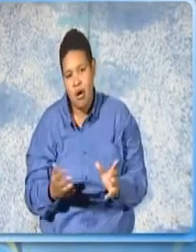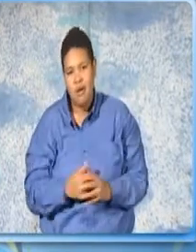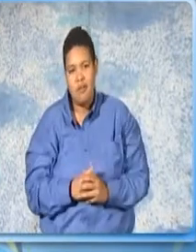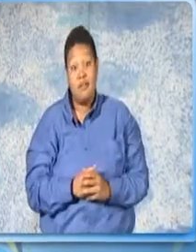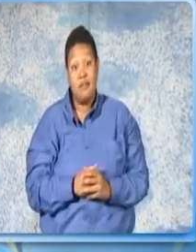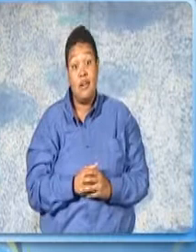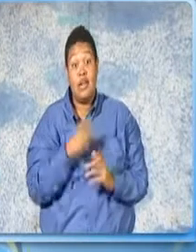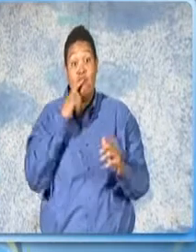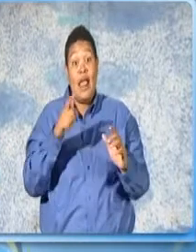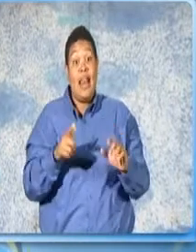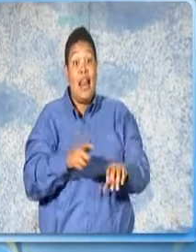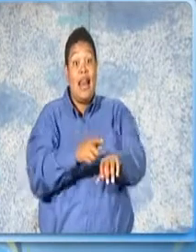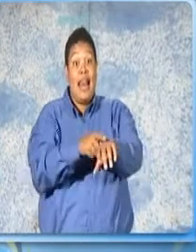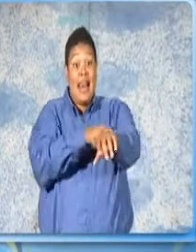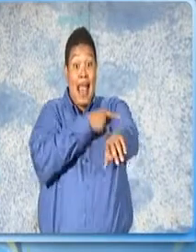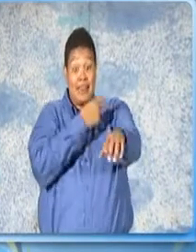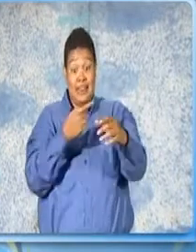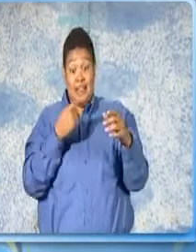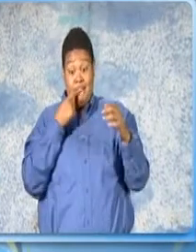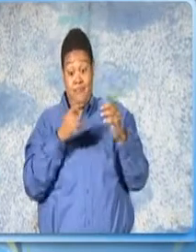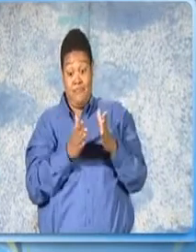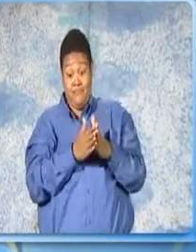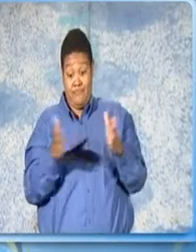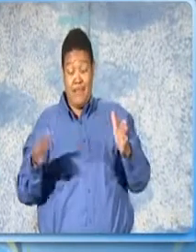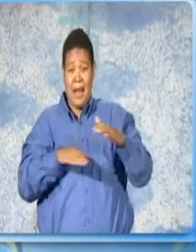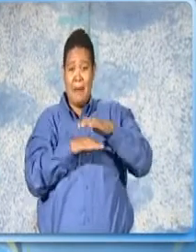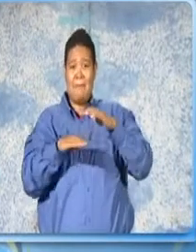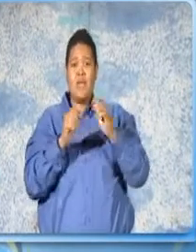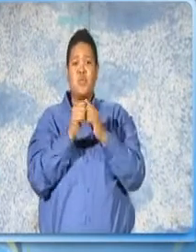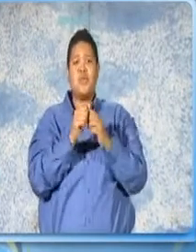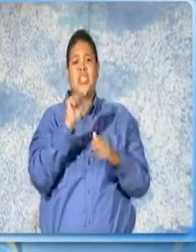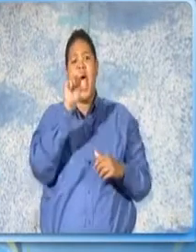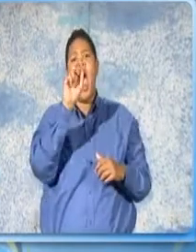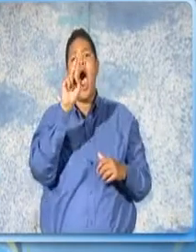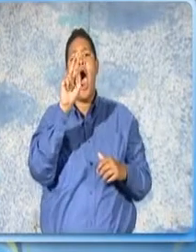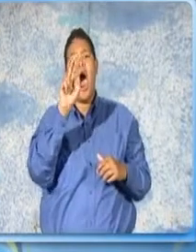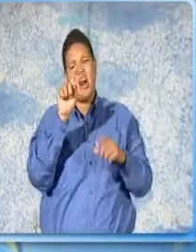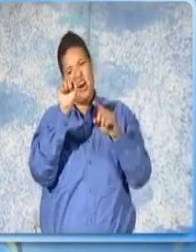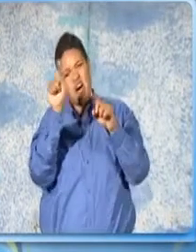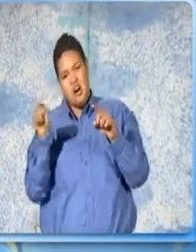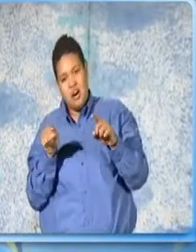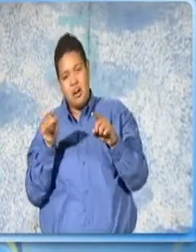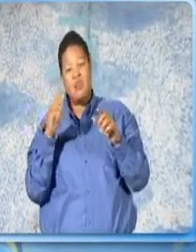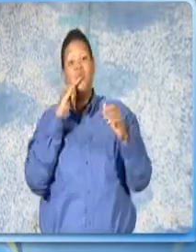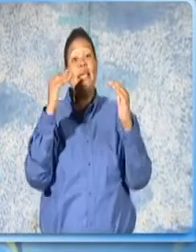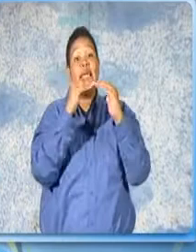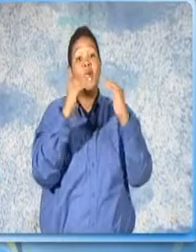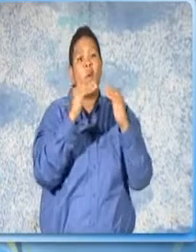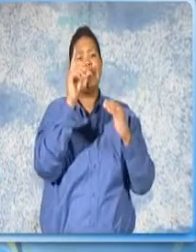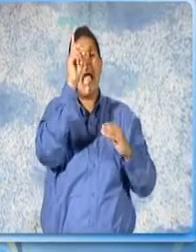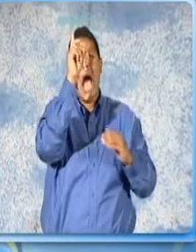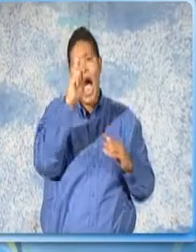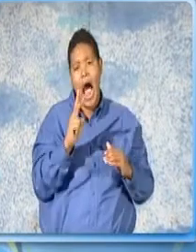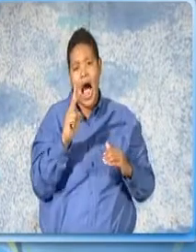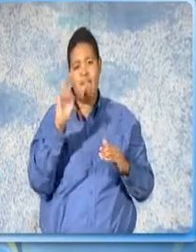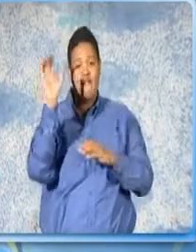The length of the bumped base, the base with the arcs, is equal to half of the circumference of the original circle, and